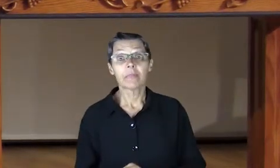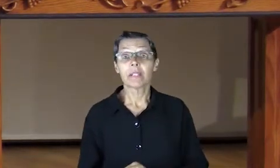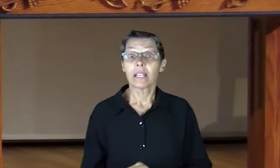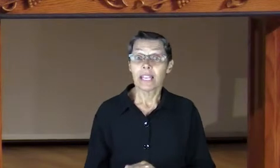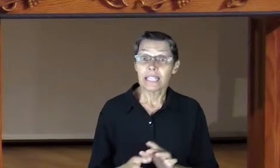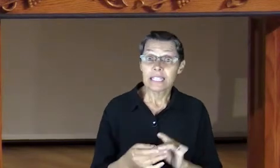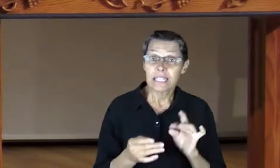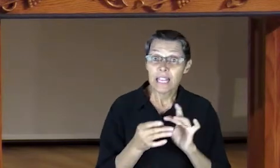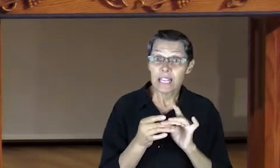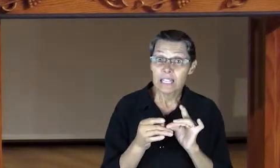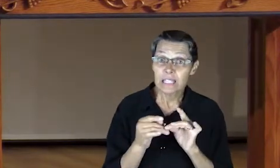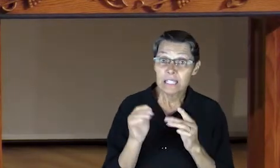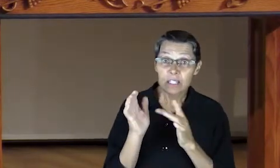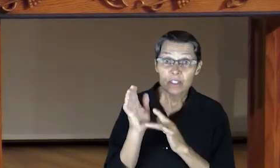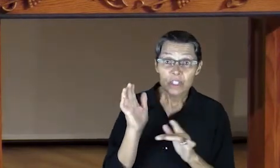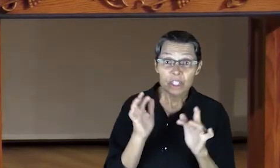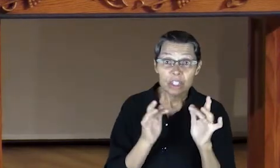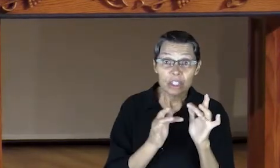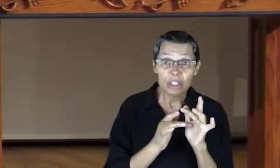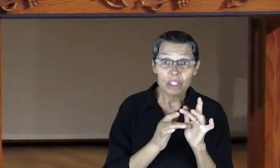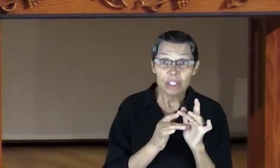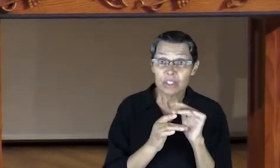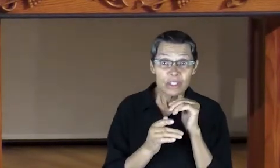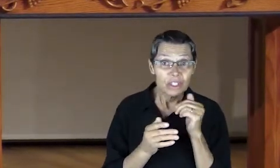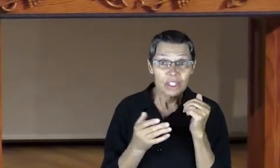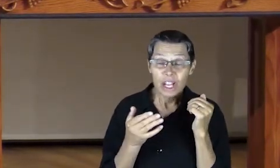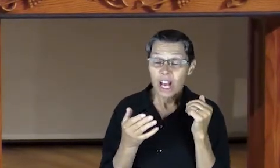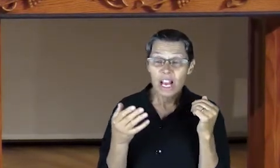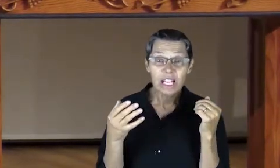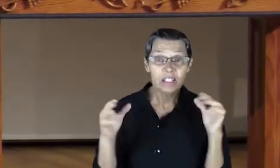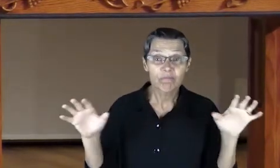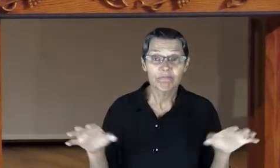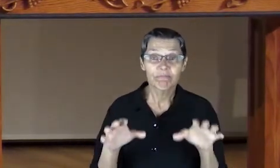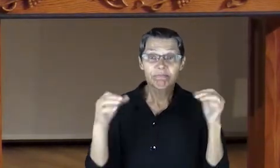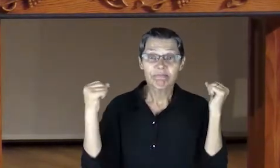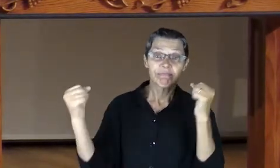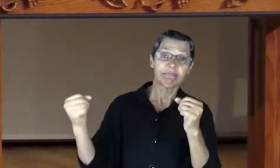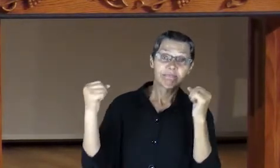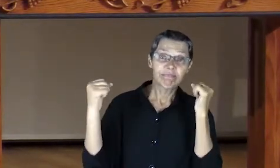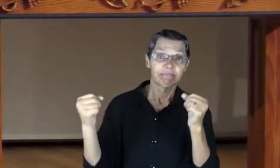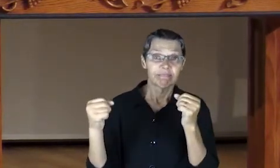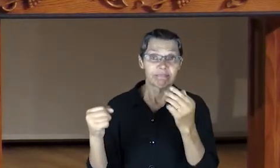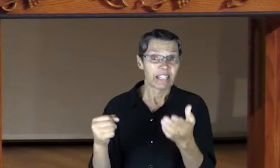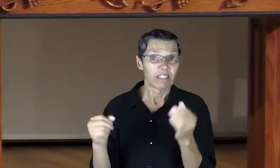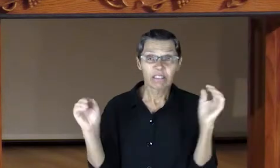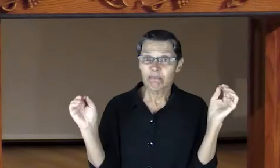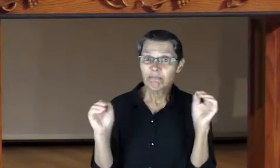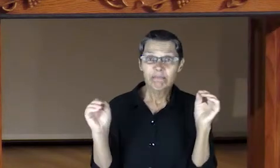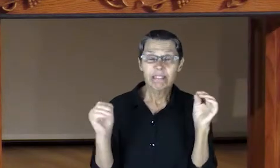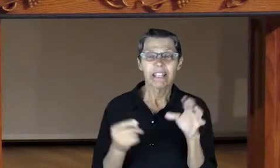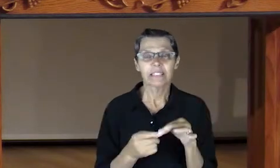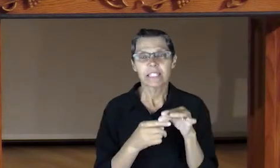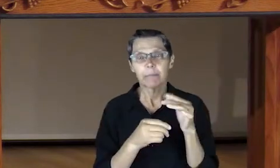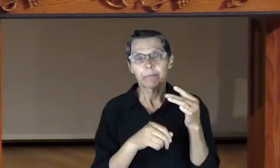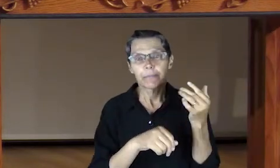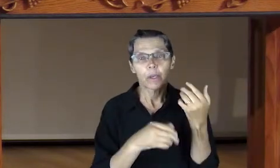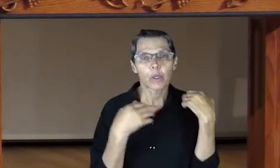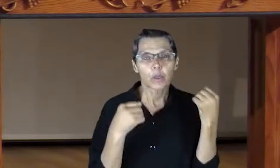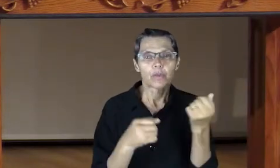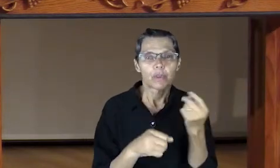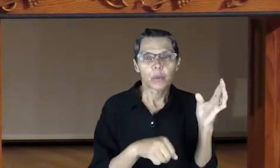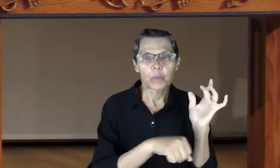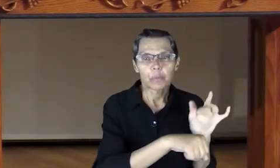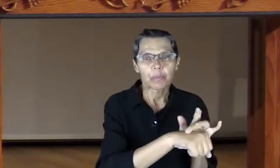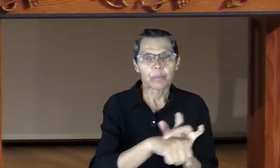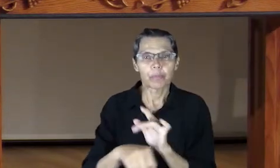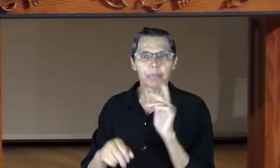that Jesus could do no deeds of power there except he cured a few people. Okay, that's kind of a big deal, but